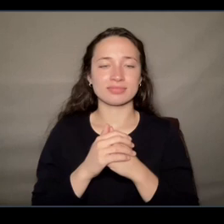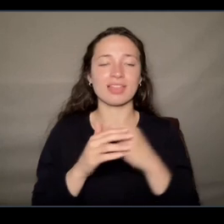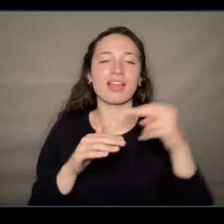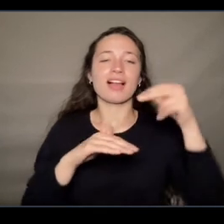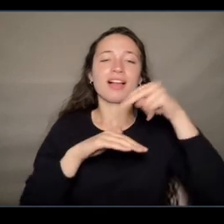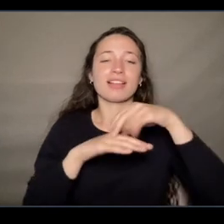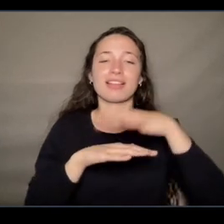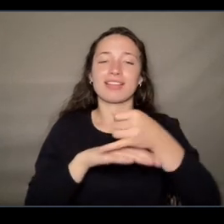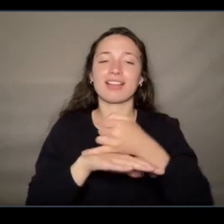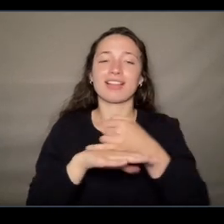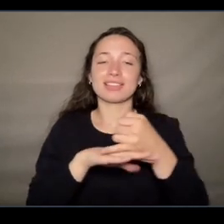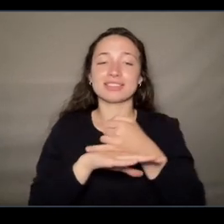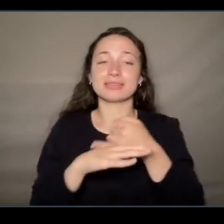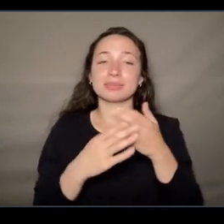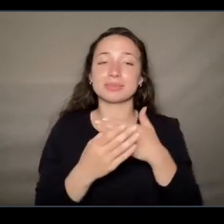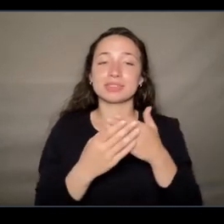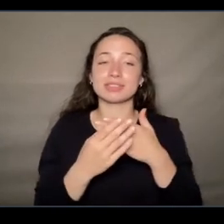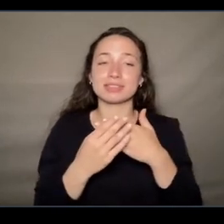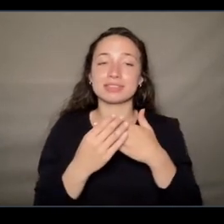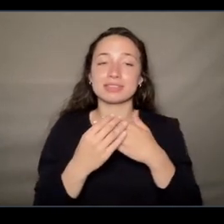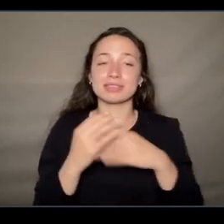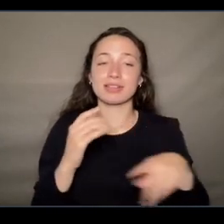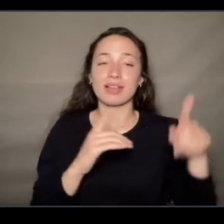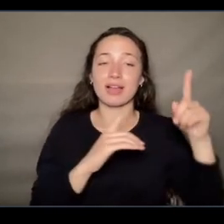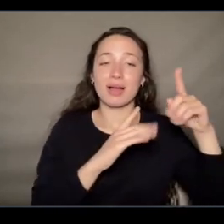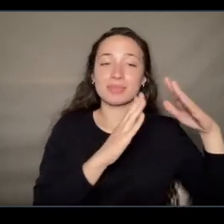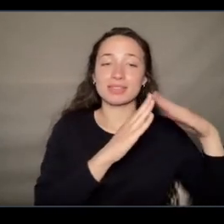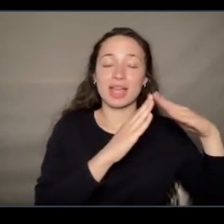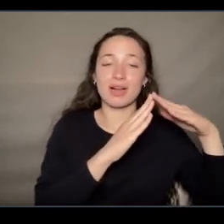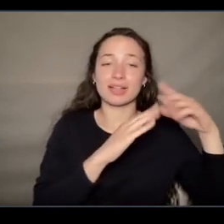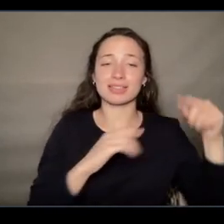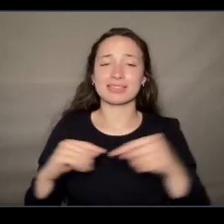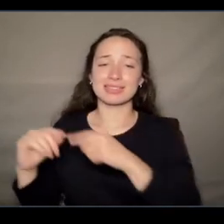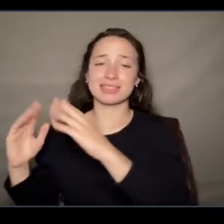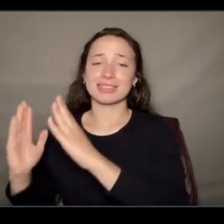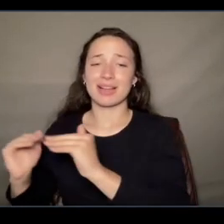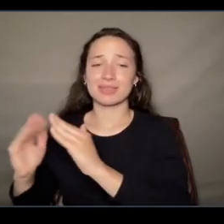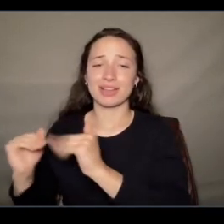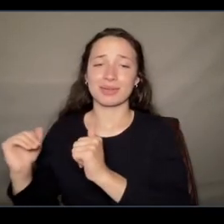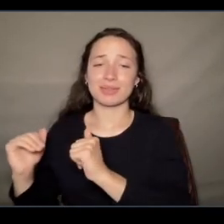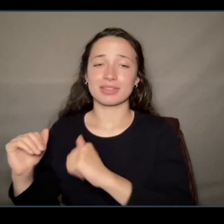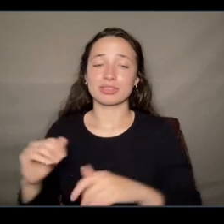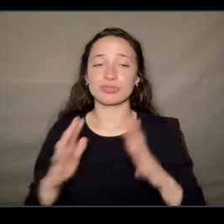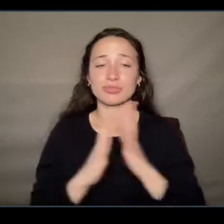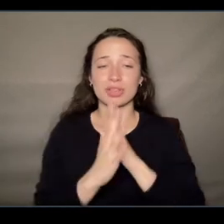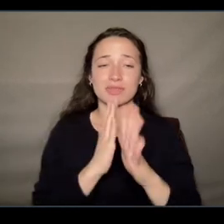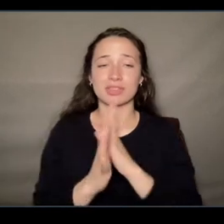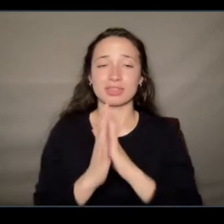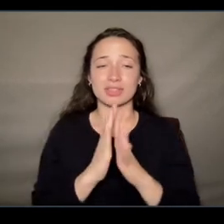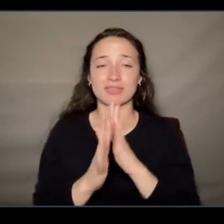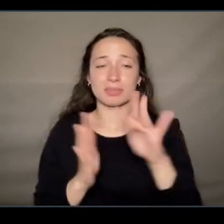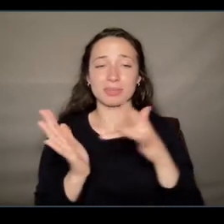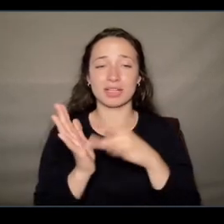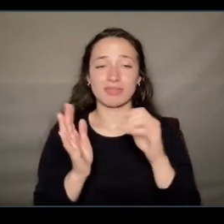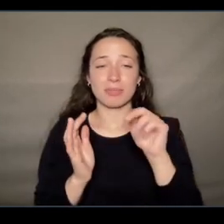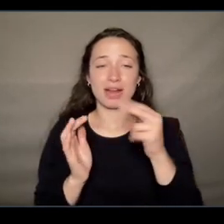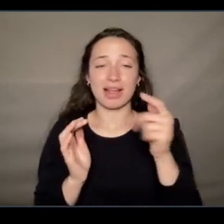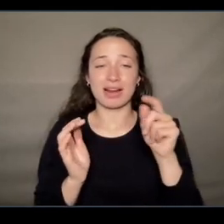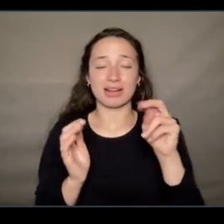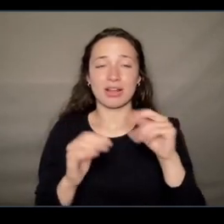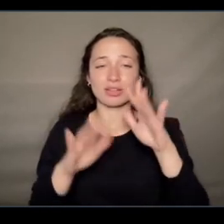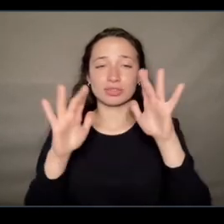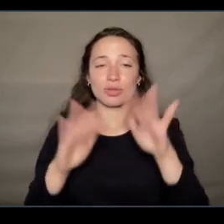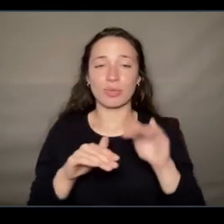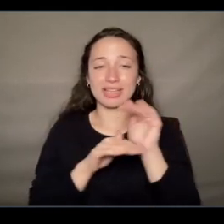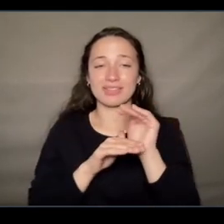Ah, landing on the island between uptown and downtown traffic in the middle of Manhattan on a snowy